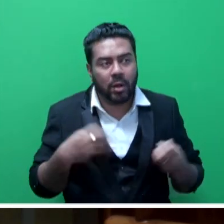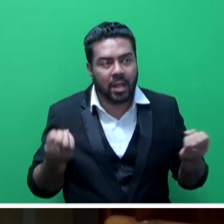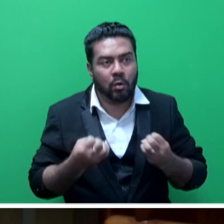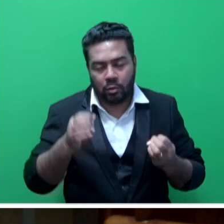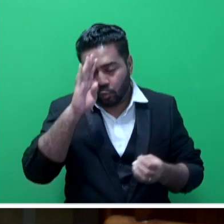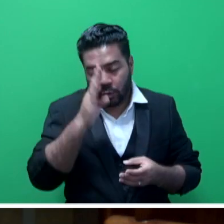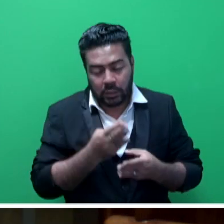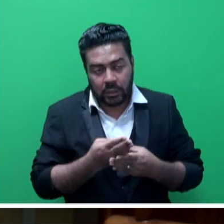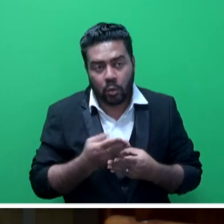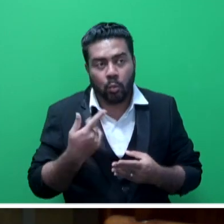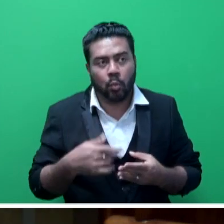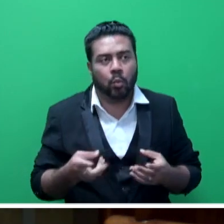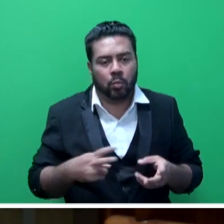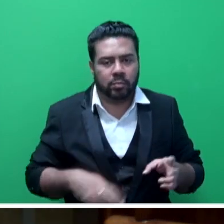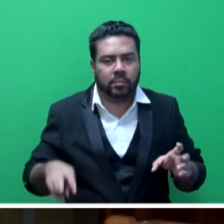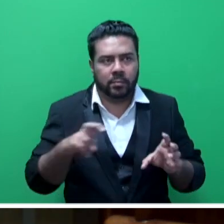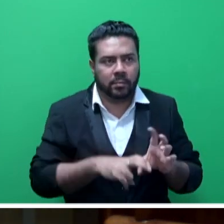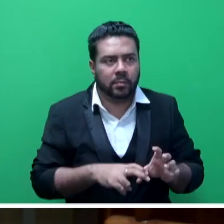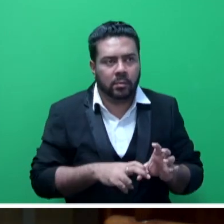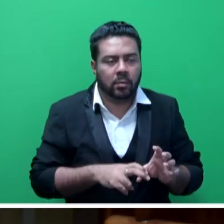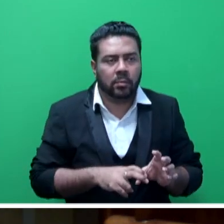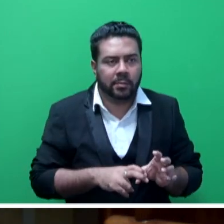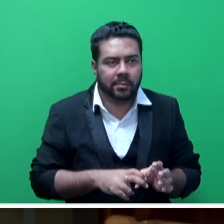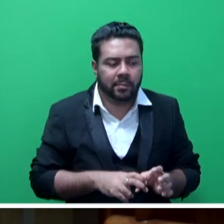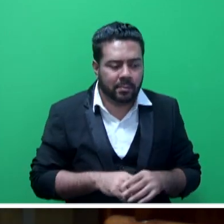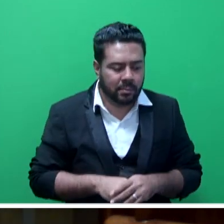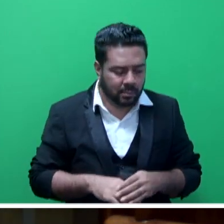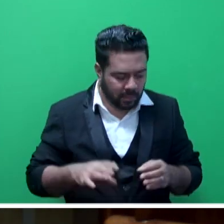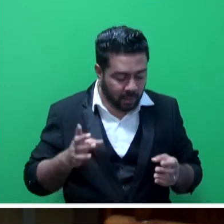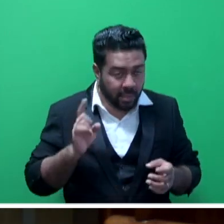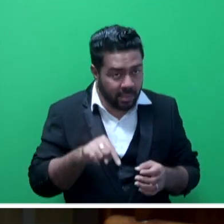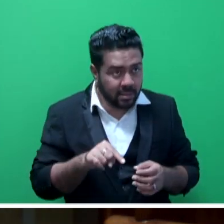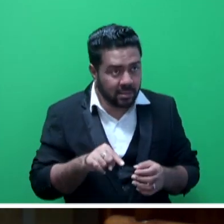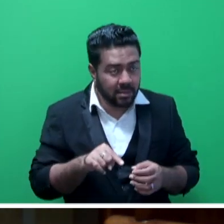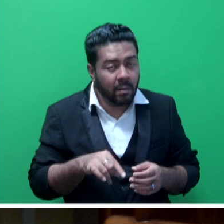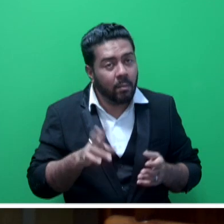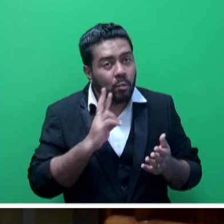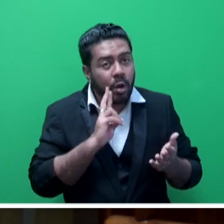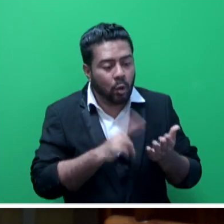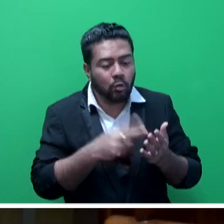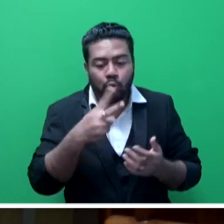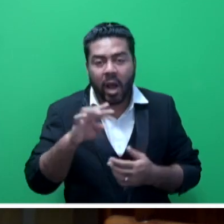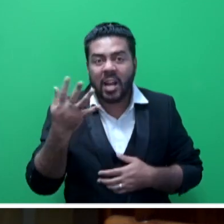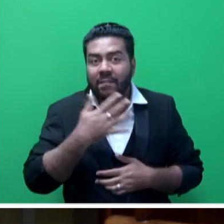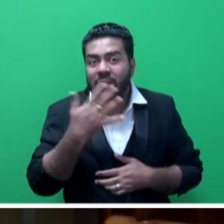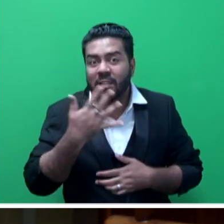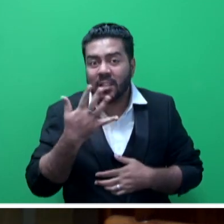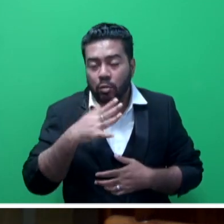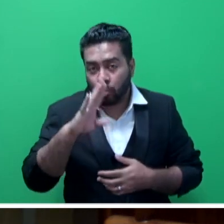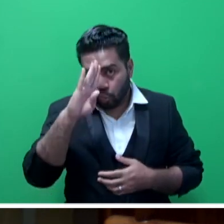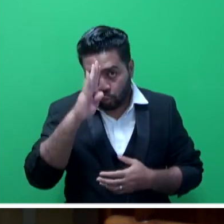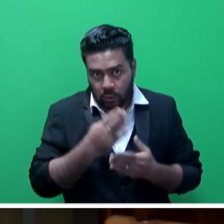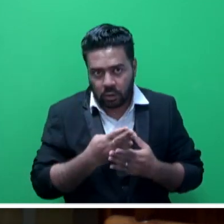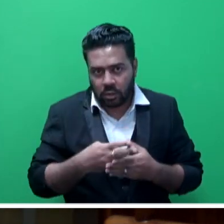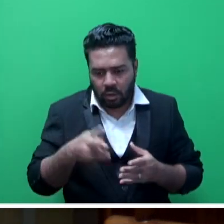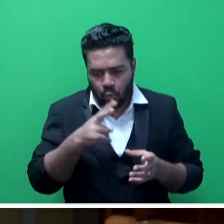had dropped out of schools to re-enroll. The initiative initially recorded 215 students who had re-enrolled,